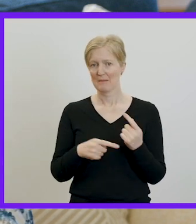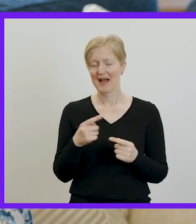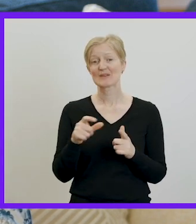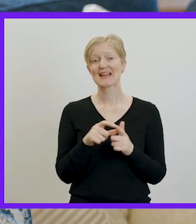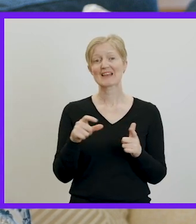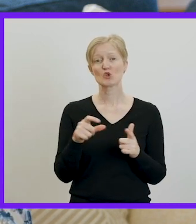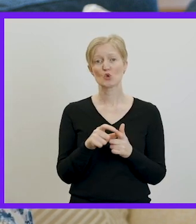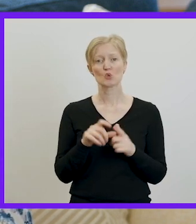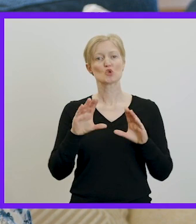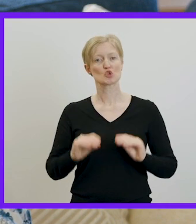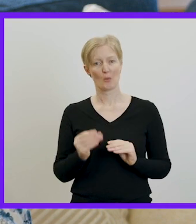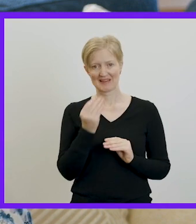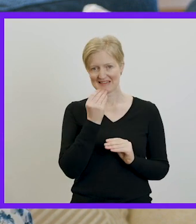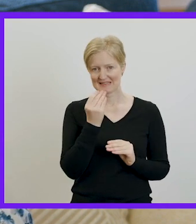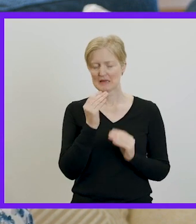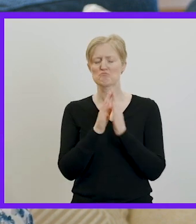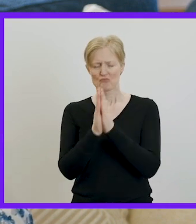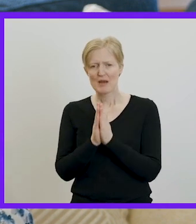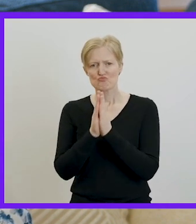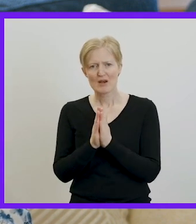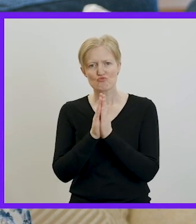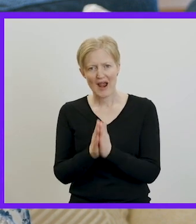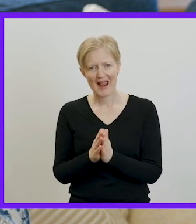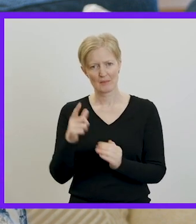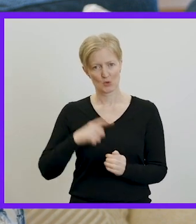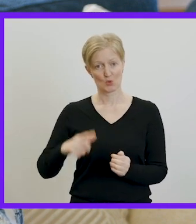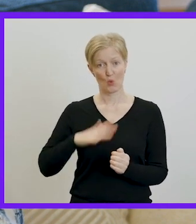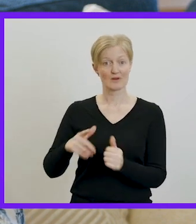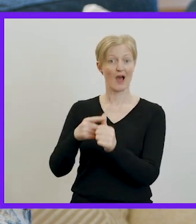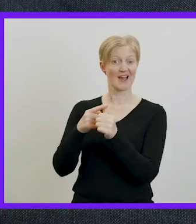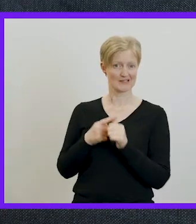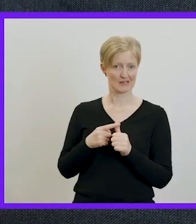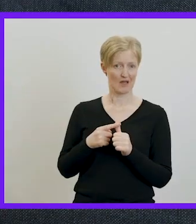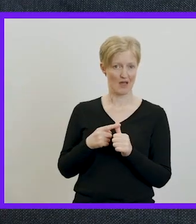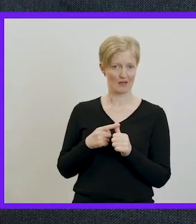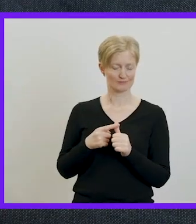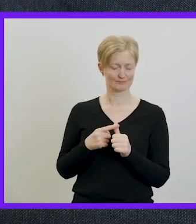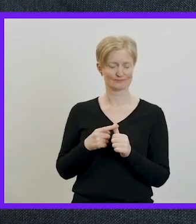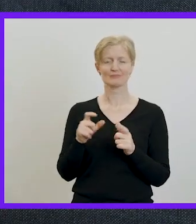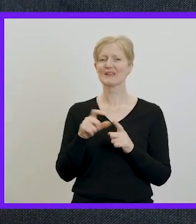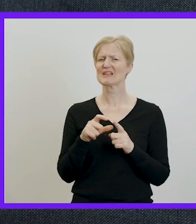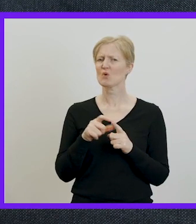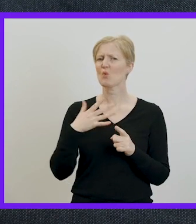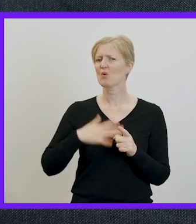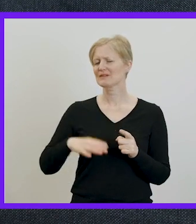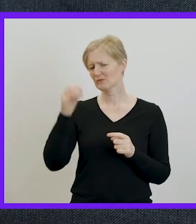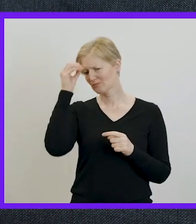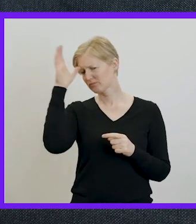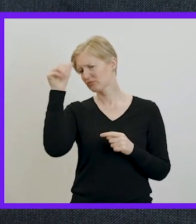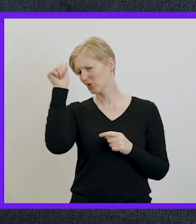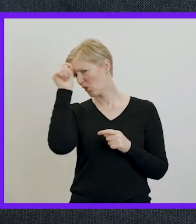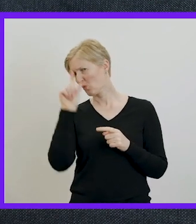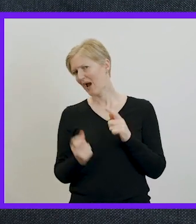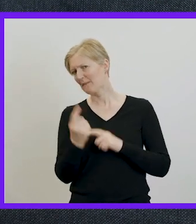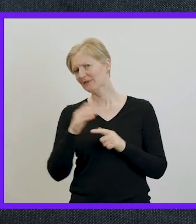about Daniel fasting and praying to get the result for a prayer. Daniel wanted to get some wisdom about what was